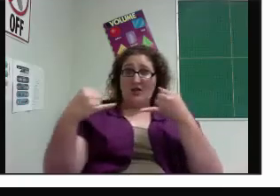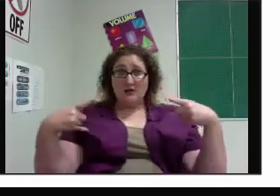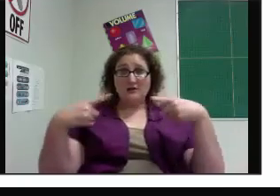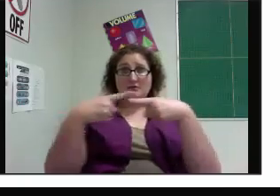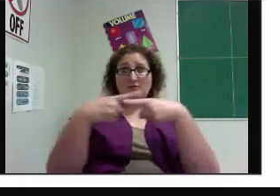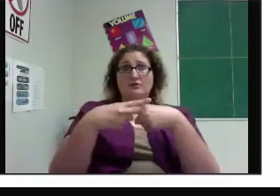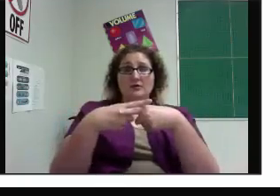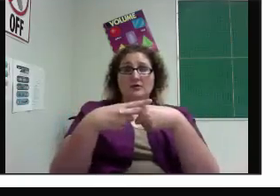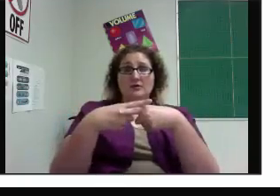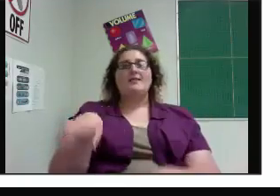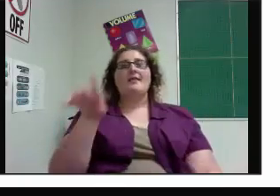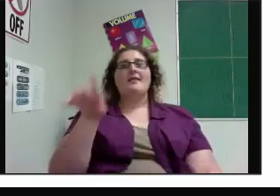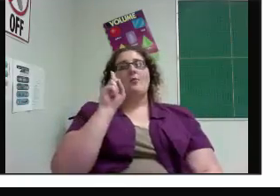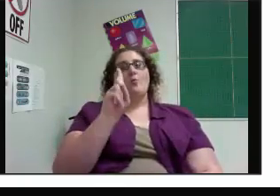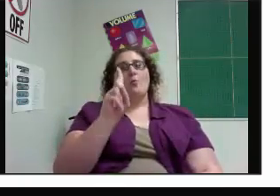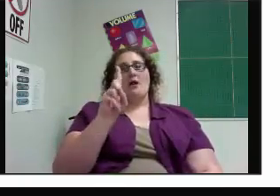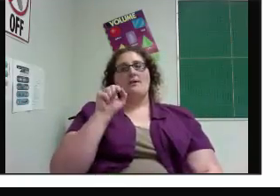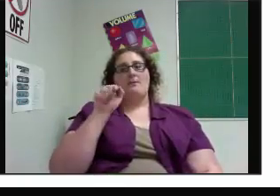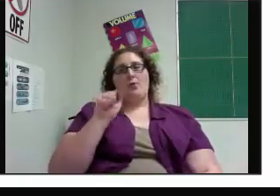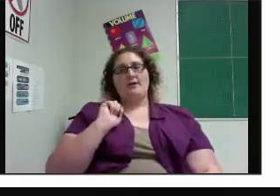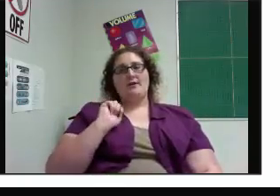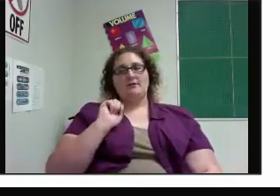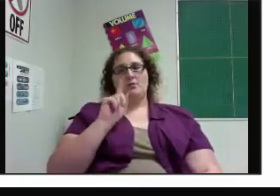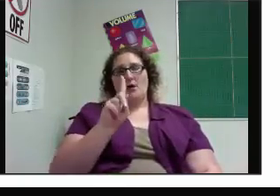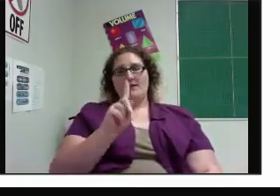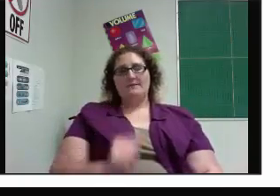and I have another line and they intersect.